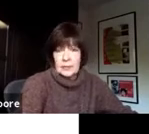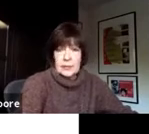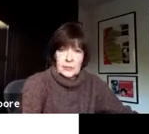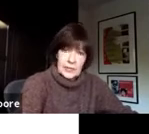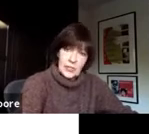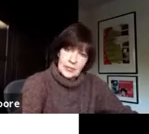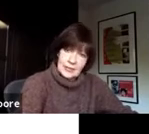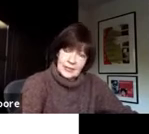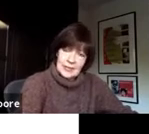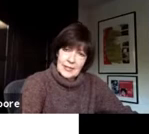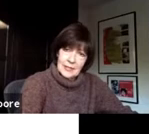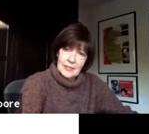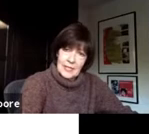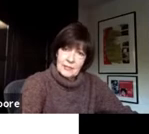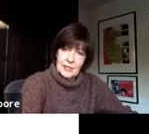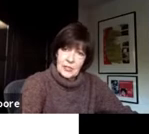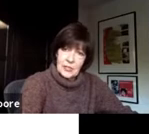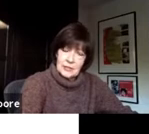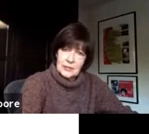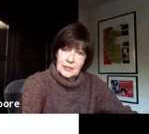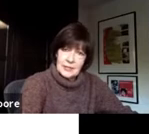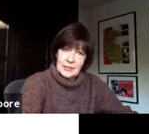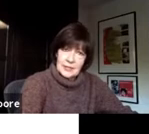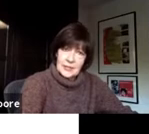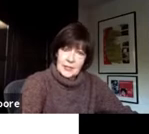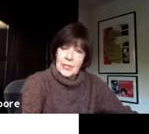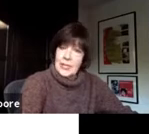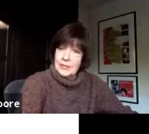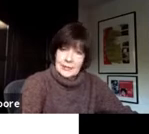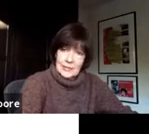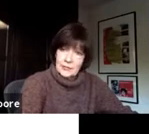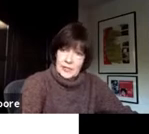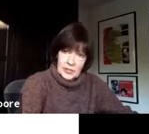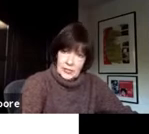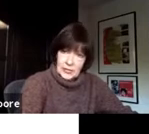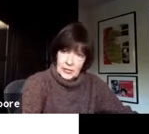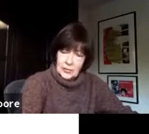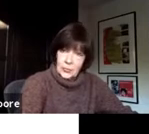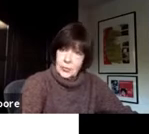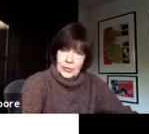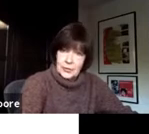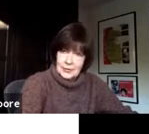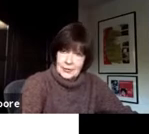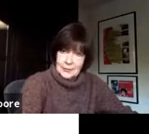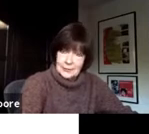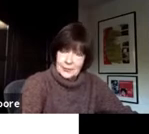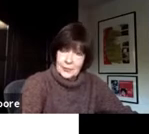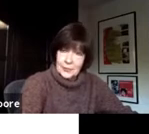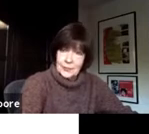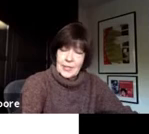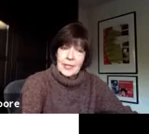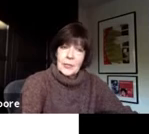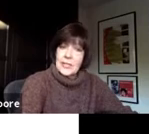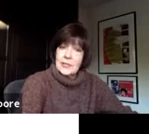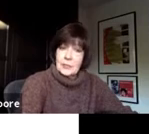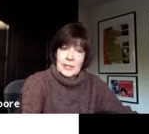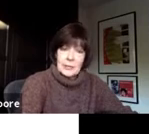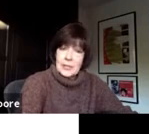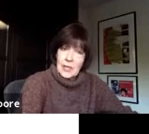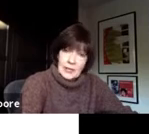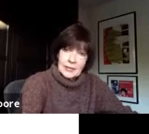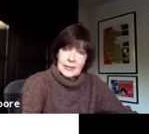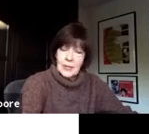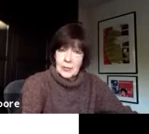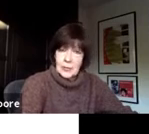complete obliteration of that feature. We haven't allowed visitors, we couldn't. We haven't been